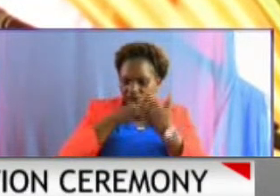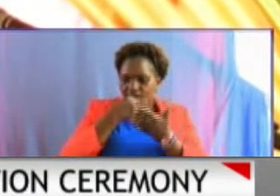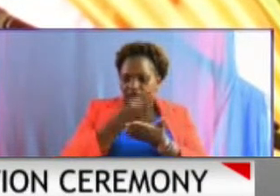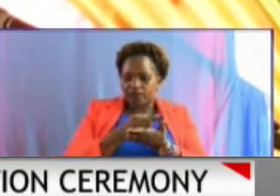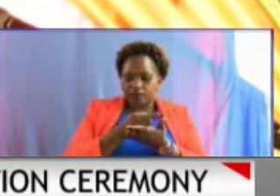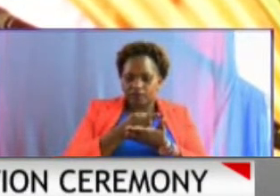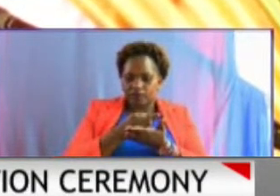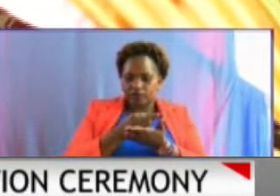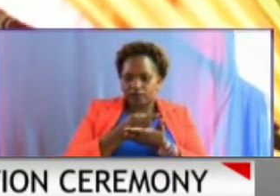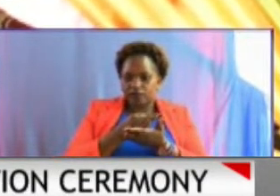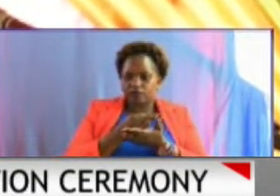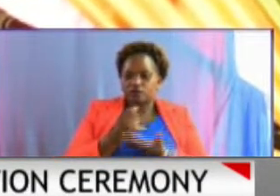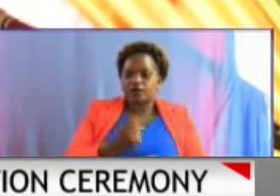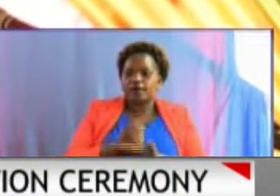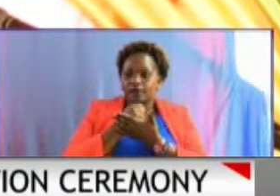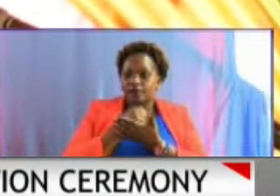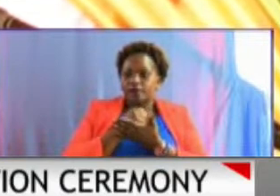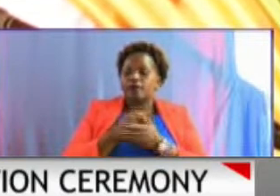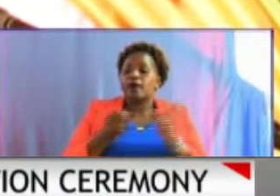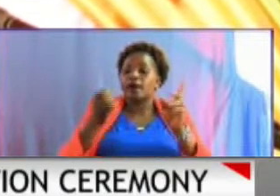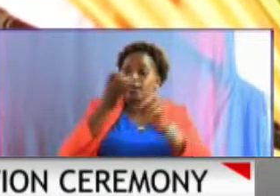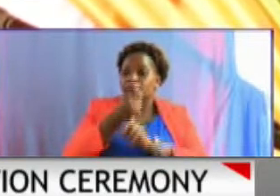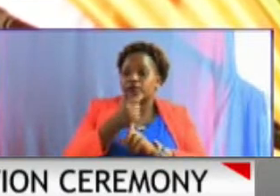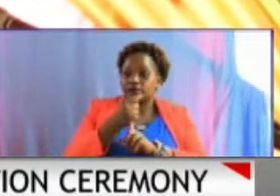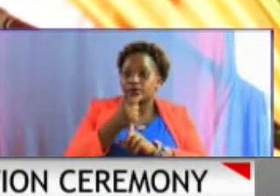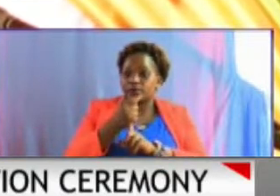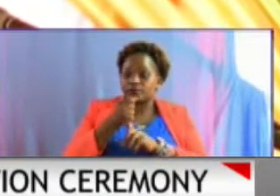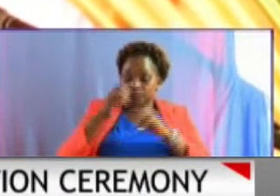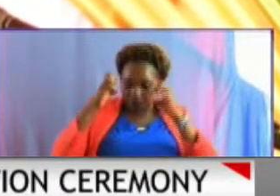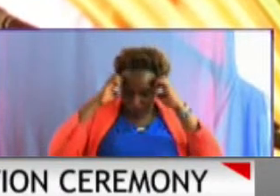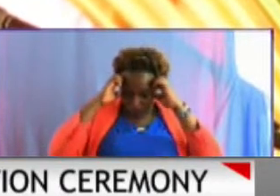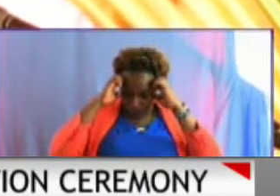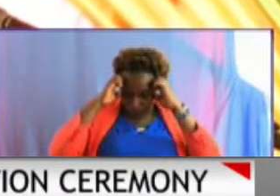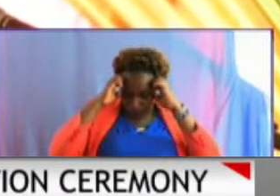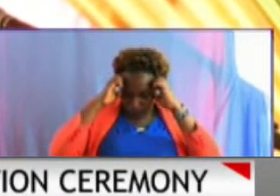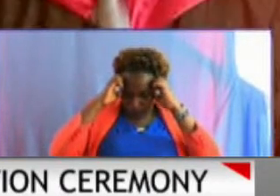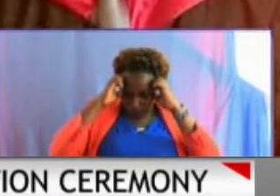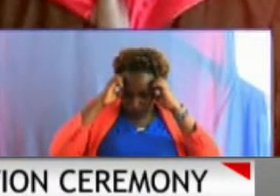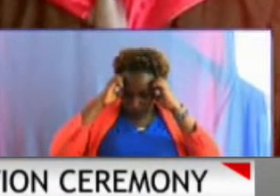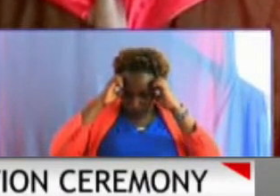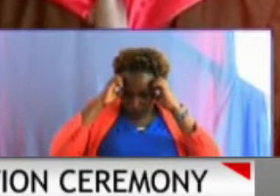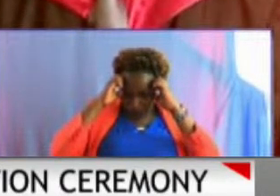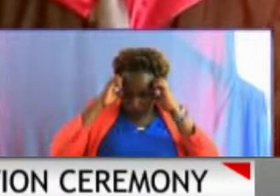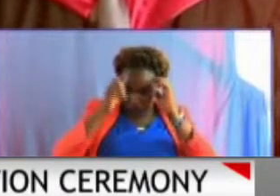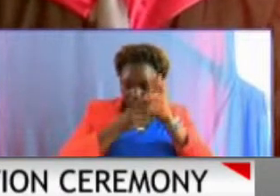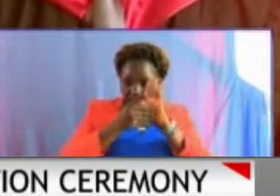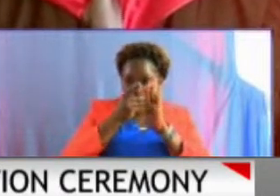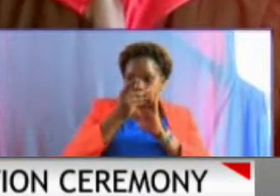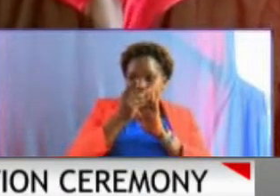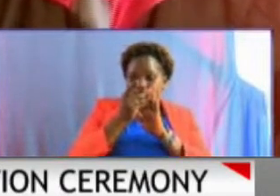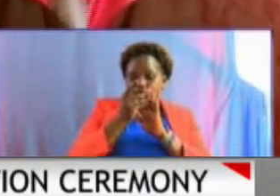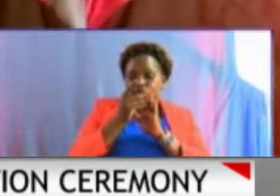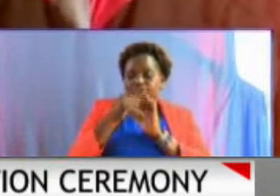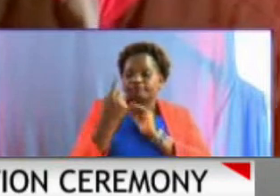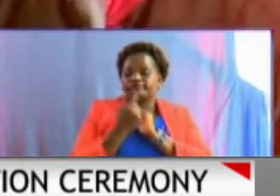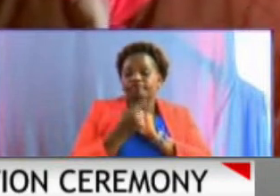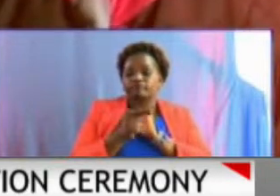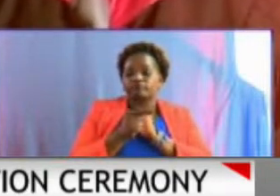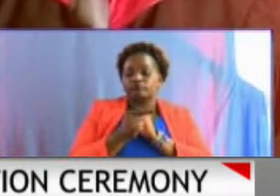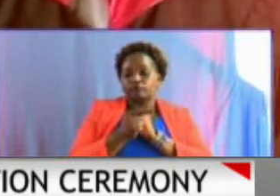financially to enable it achieve its academic and development goals.